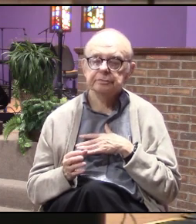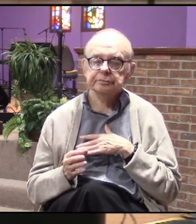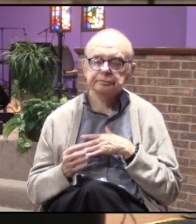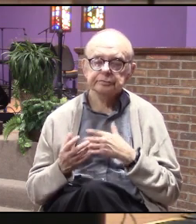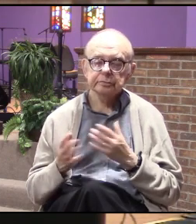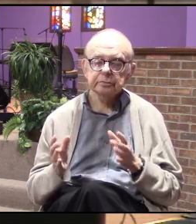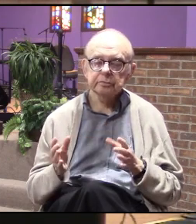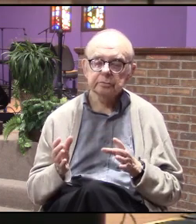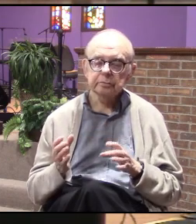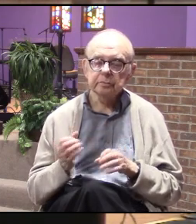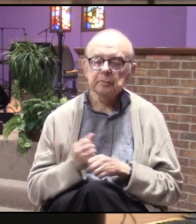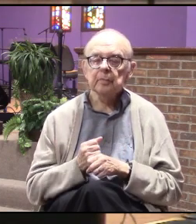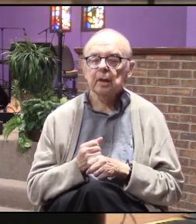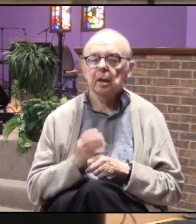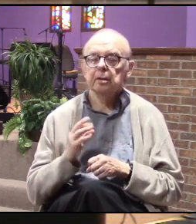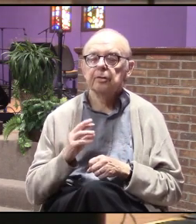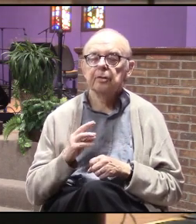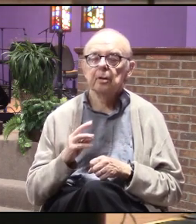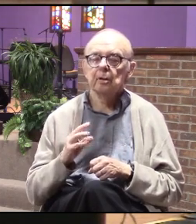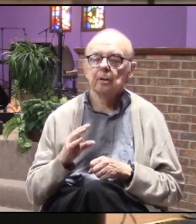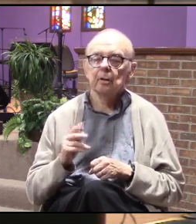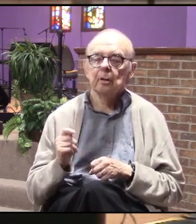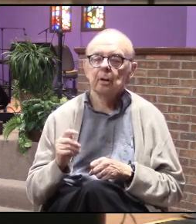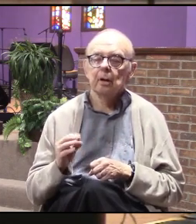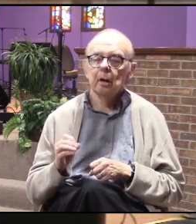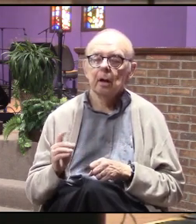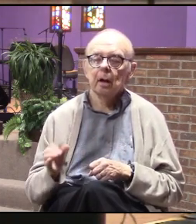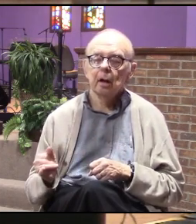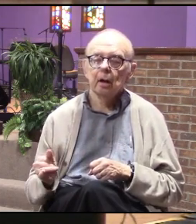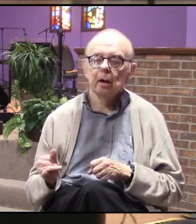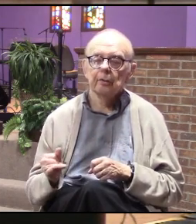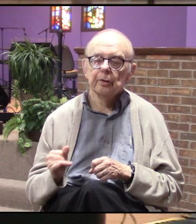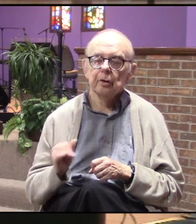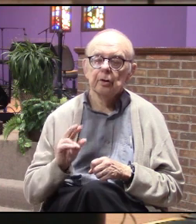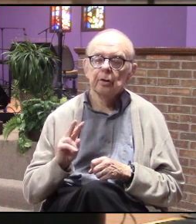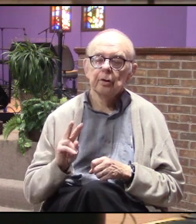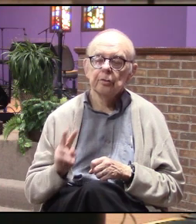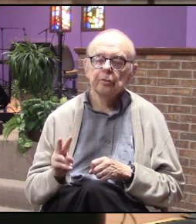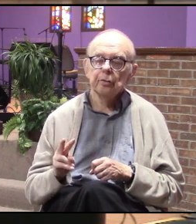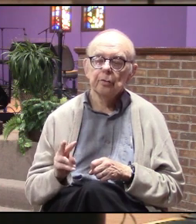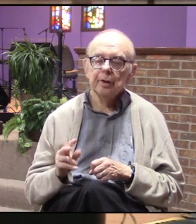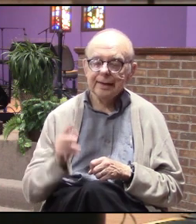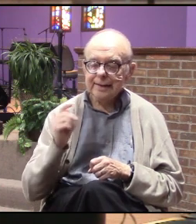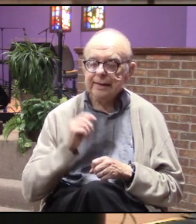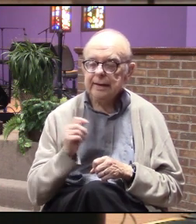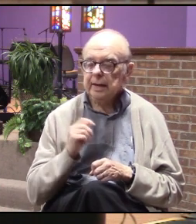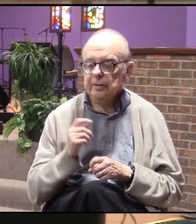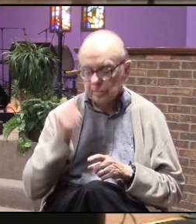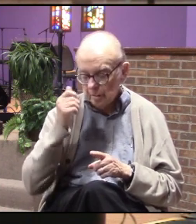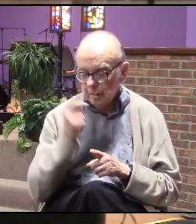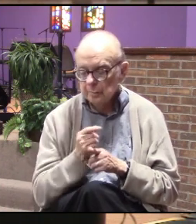She had just gotten custody of her two teenage brothers.